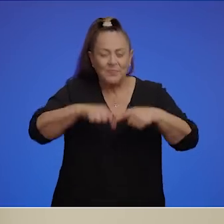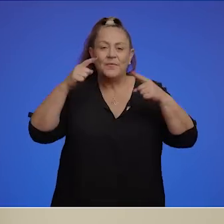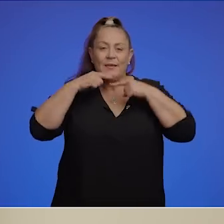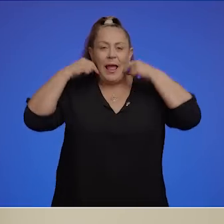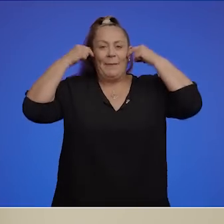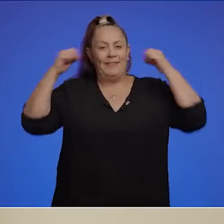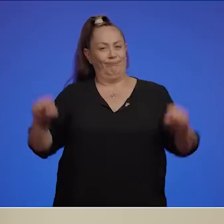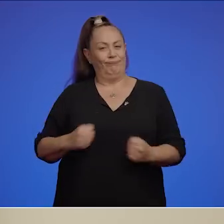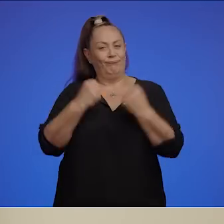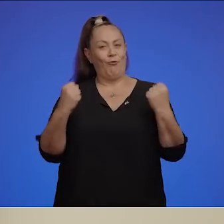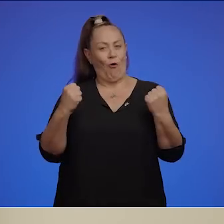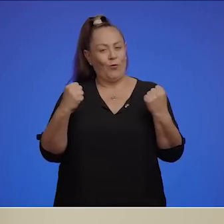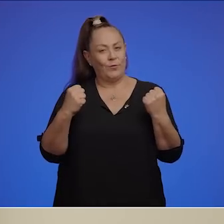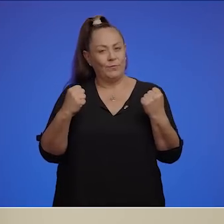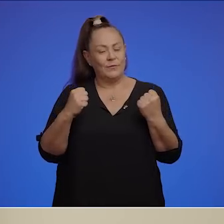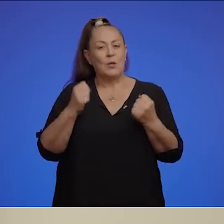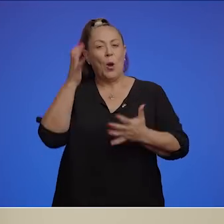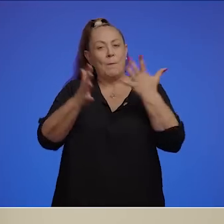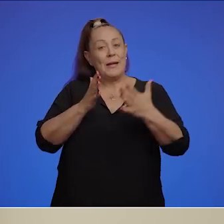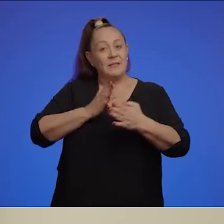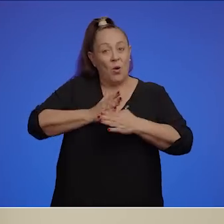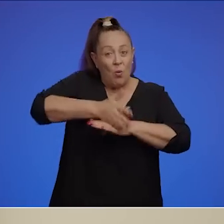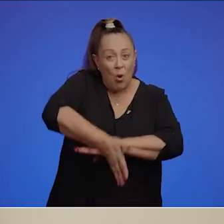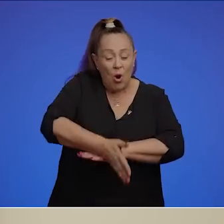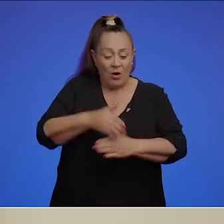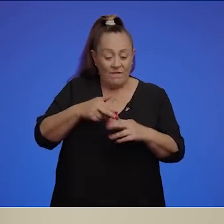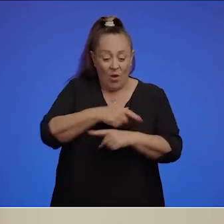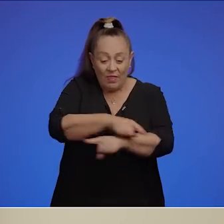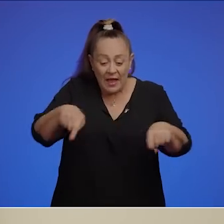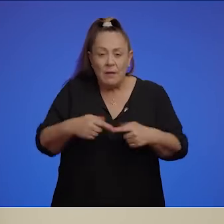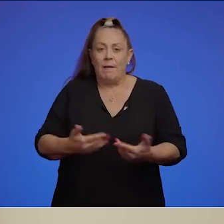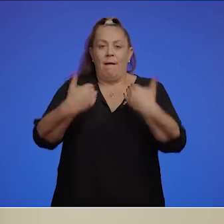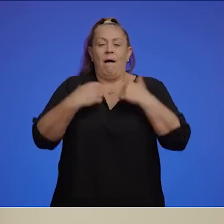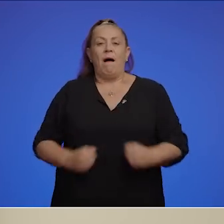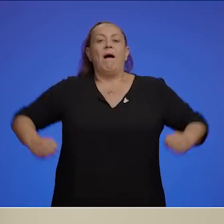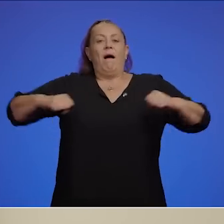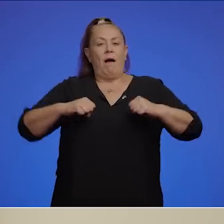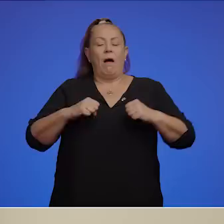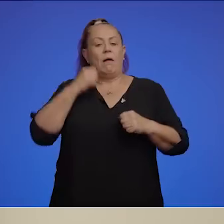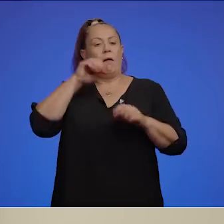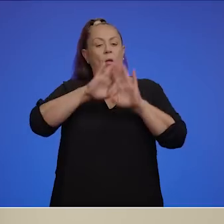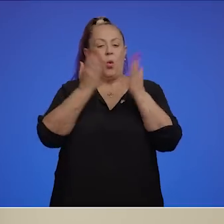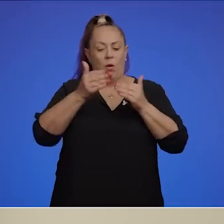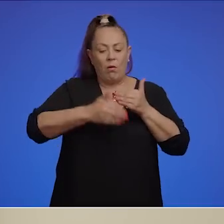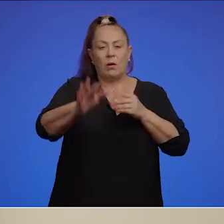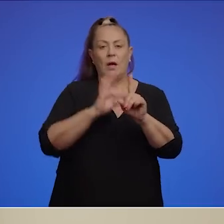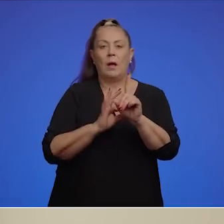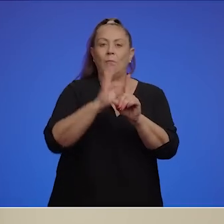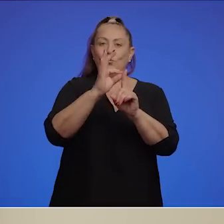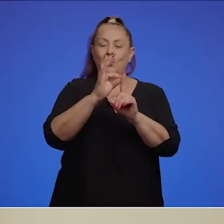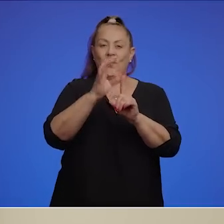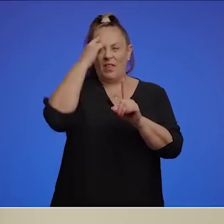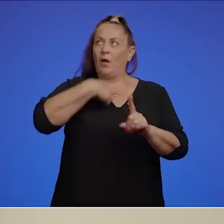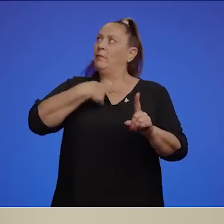strong. And his work will mean something more than himself. It will leave more of an imprint on the world than his own self-centered